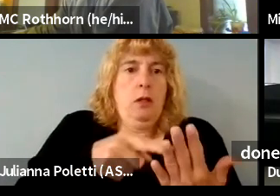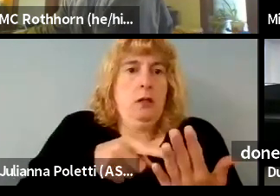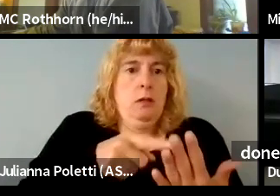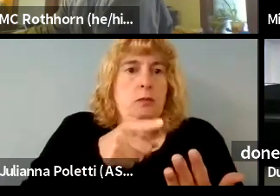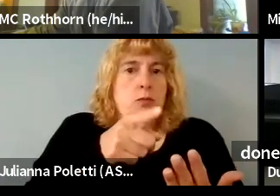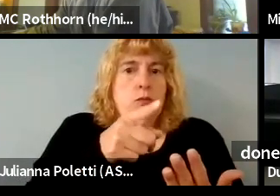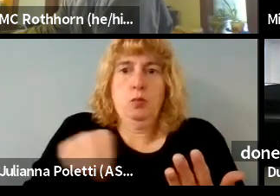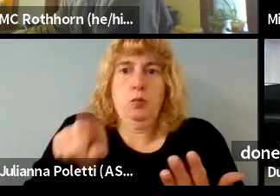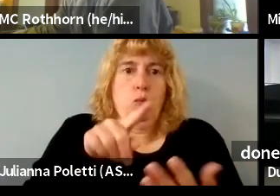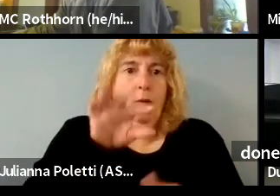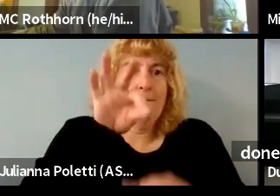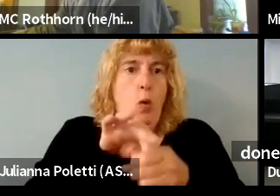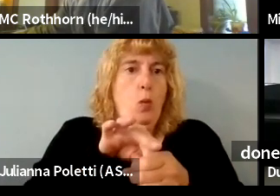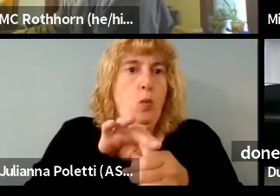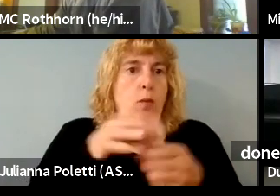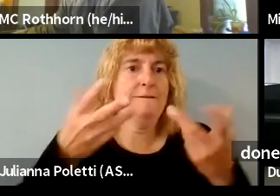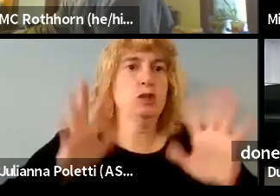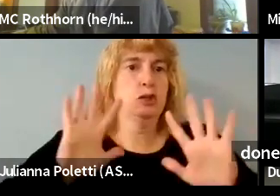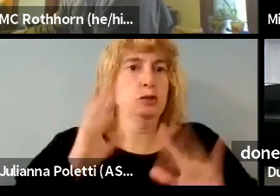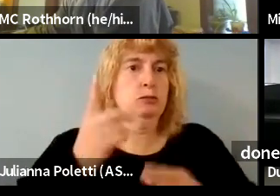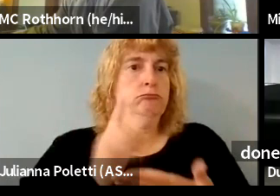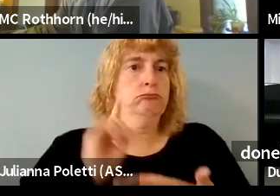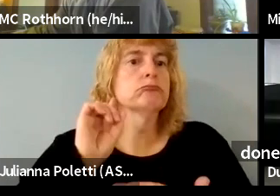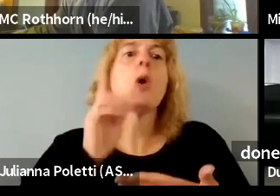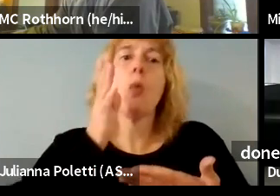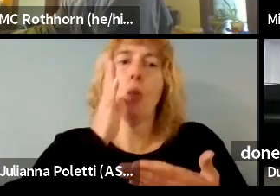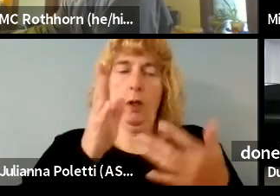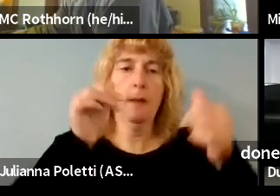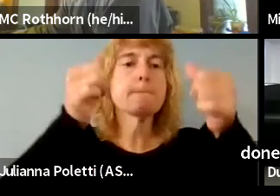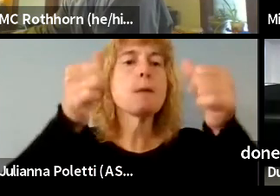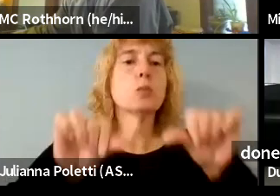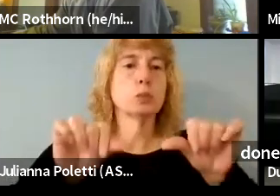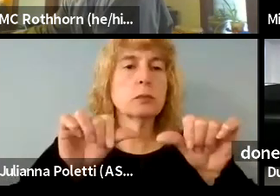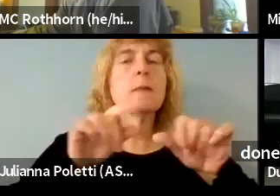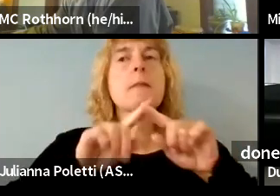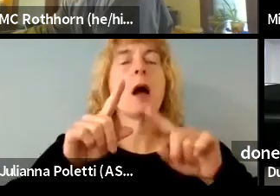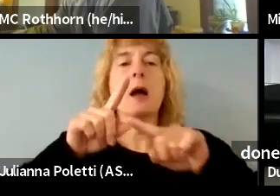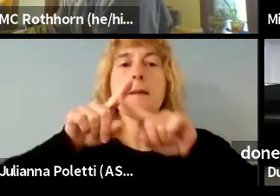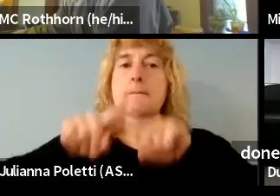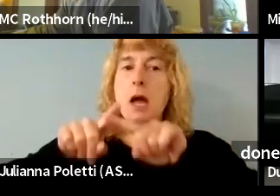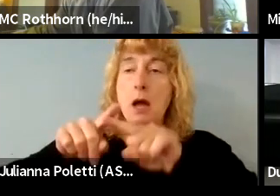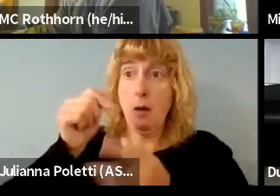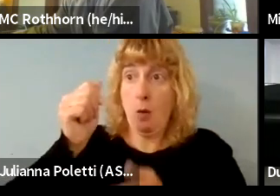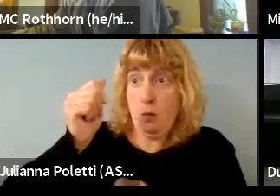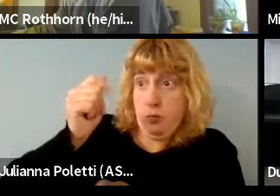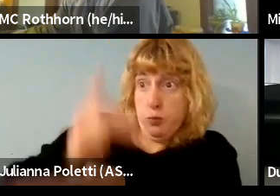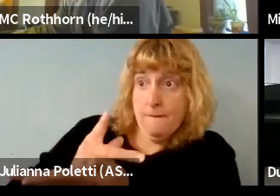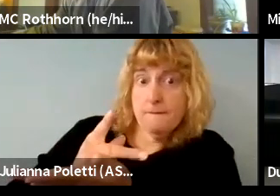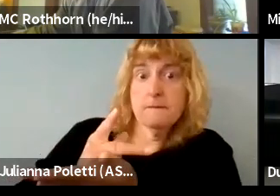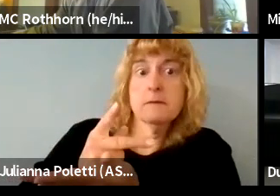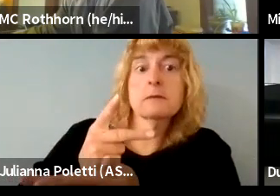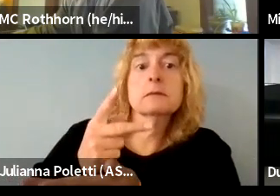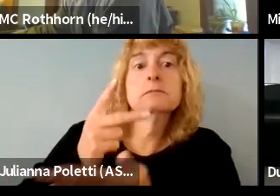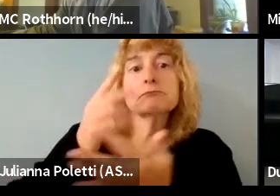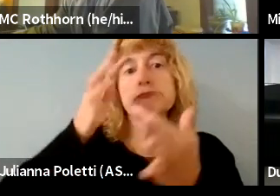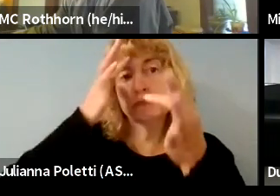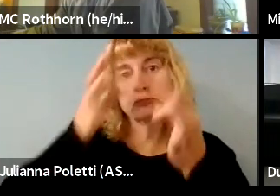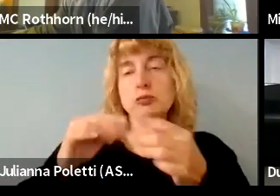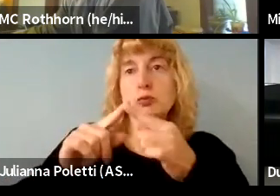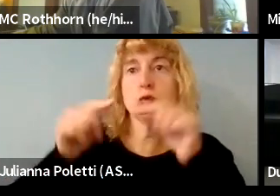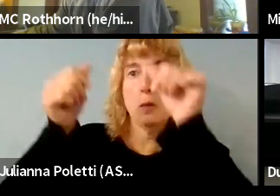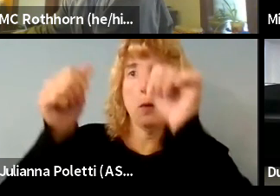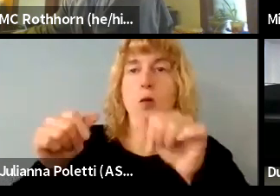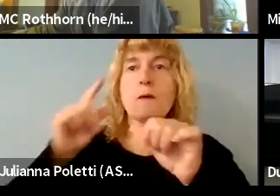voted on last week. That will be posted along with, pending approval or, your decision to post a communications